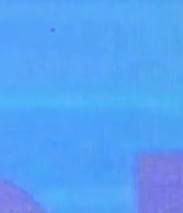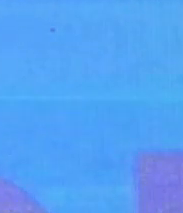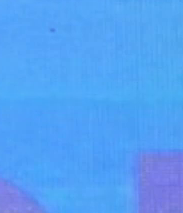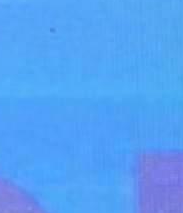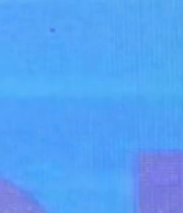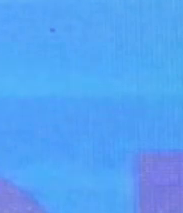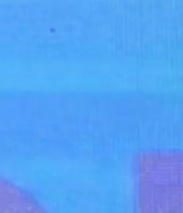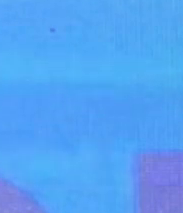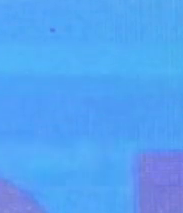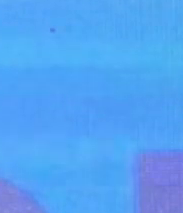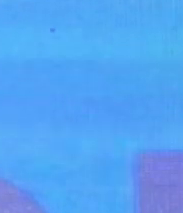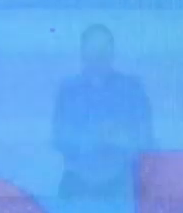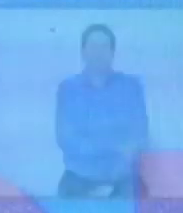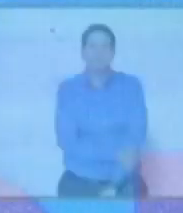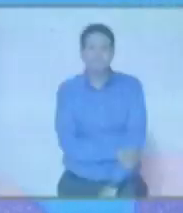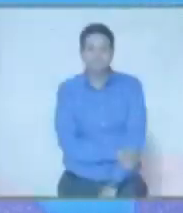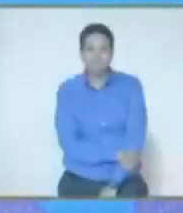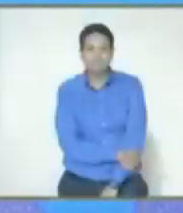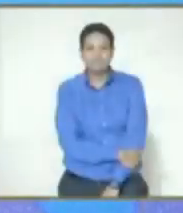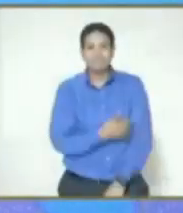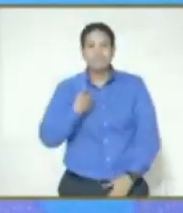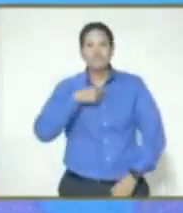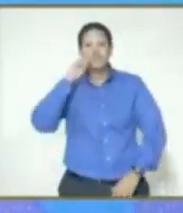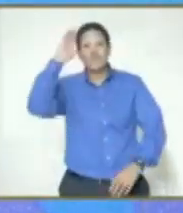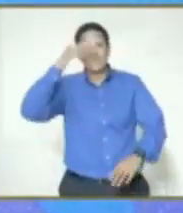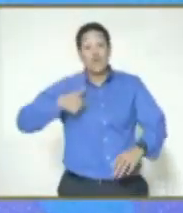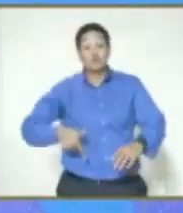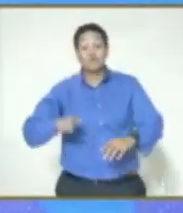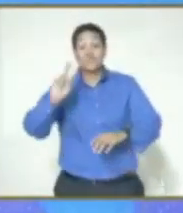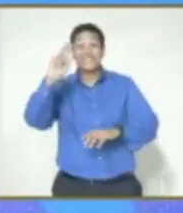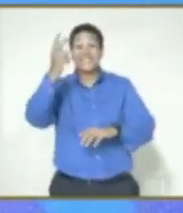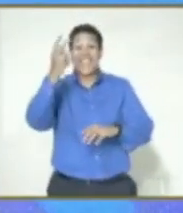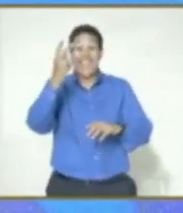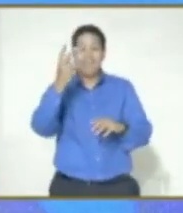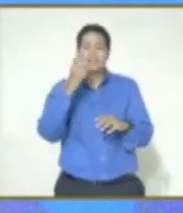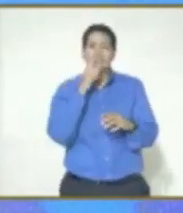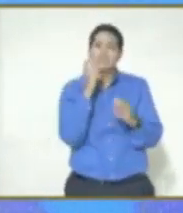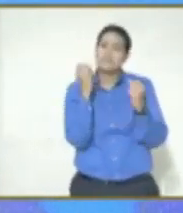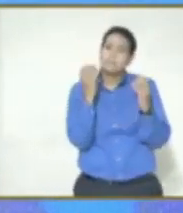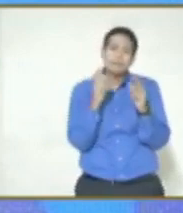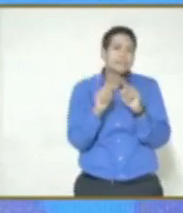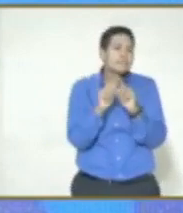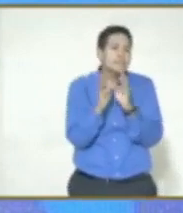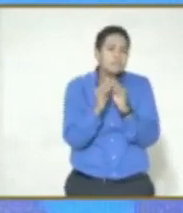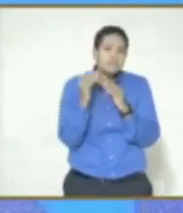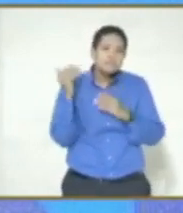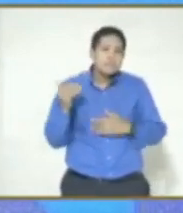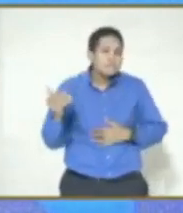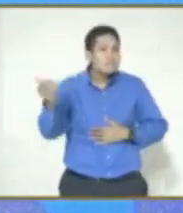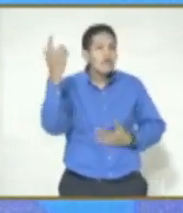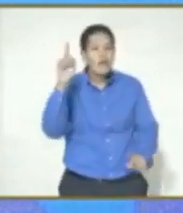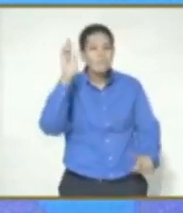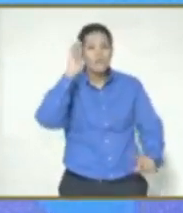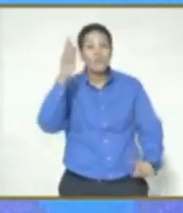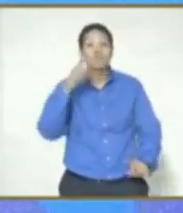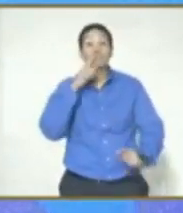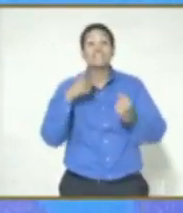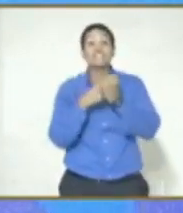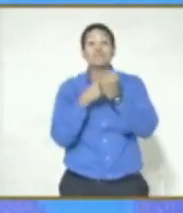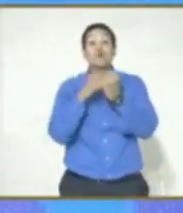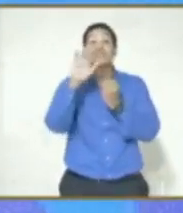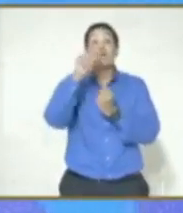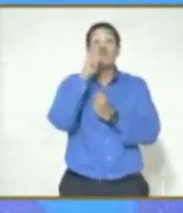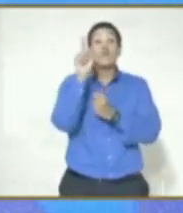online. Let me welcome you to the second in a series of town hall meetings sponsored by